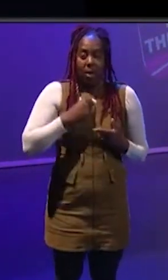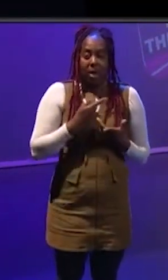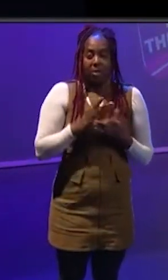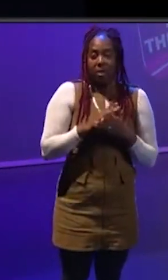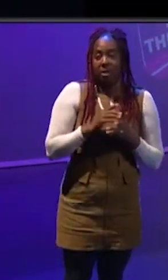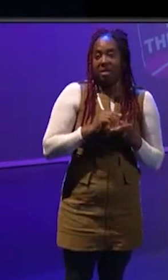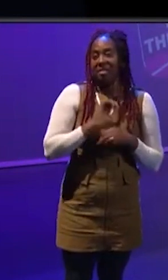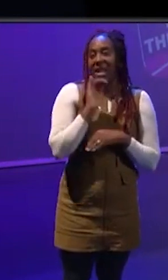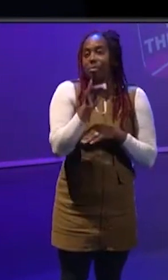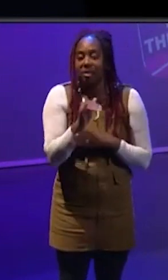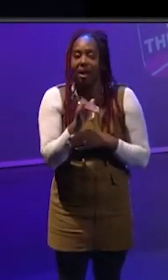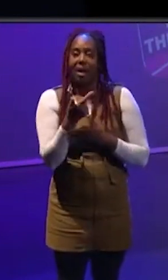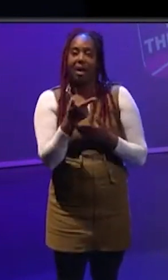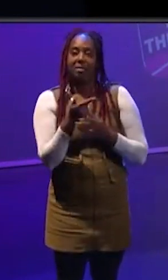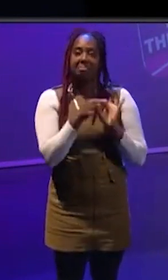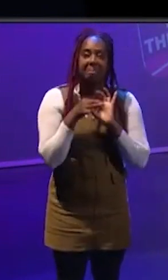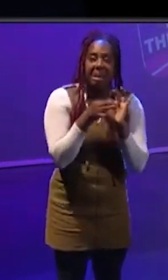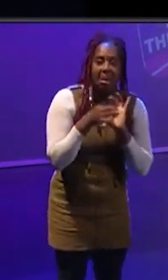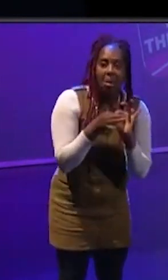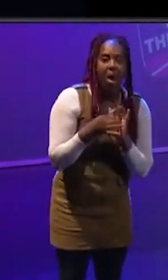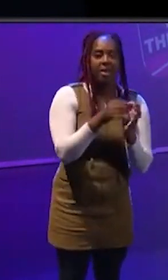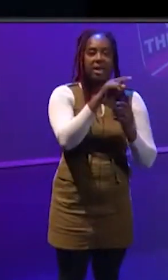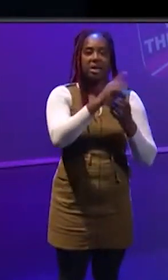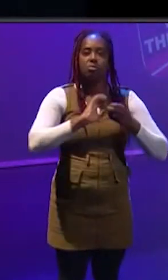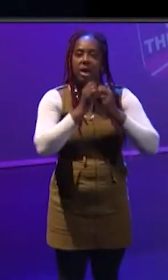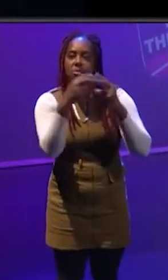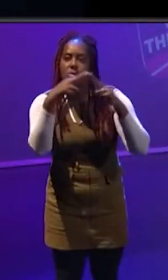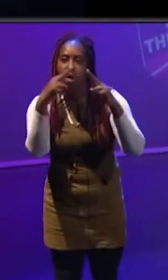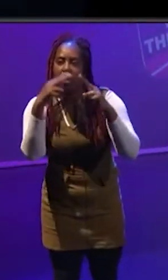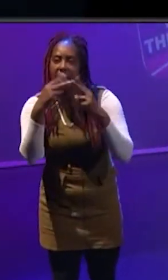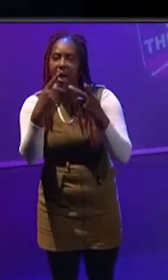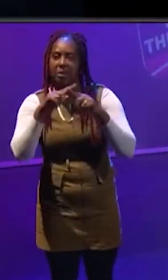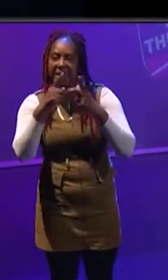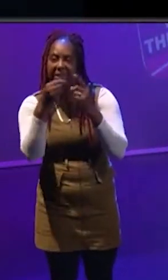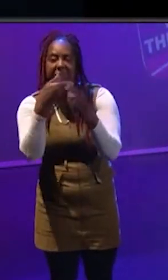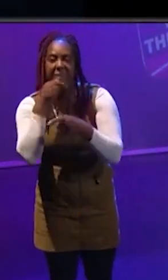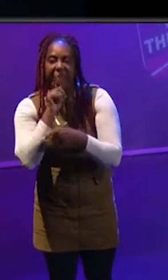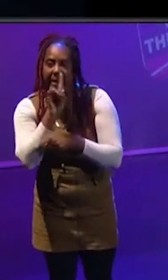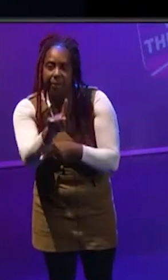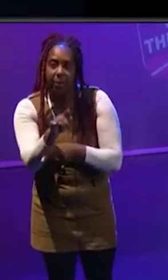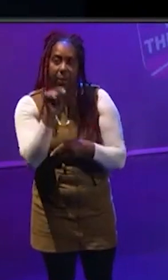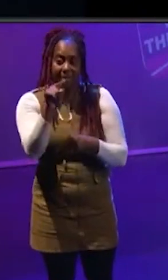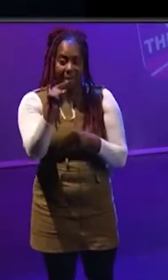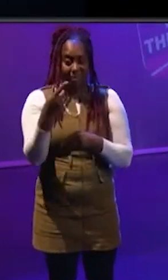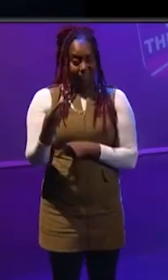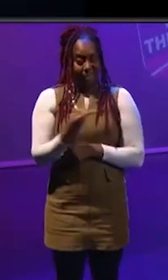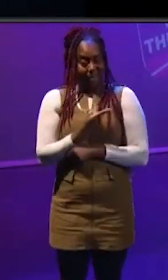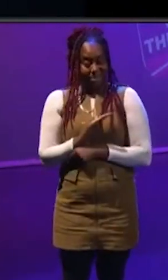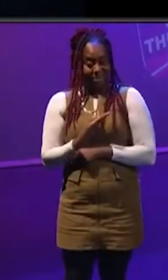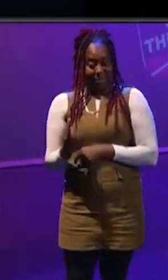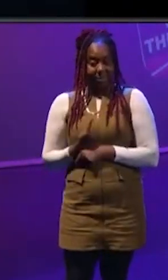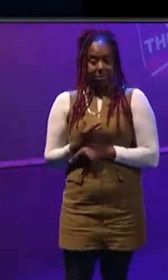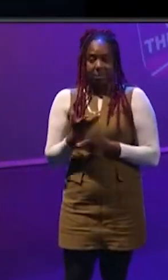and networking and creating contacts with other people outside of our organizational bubble. And we, of course, benefit greatly from